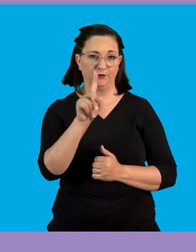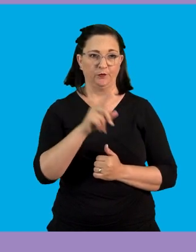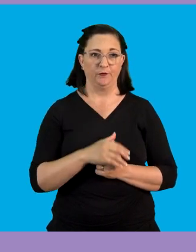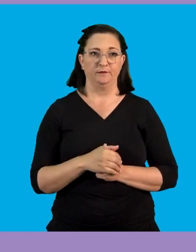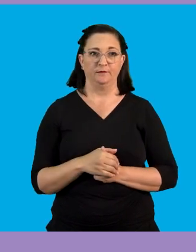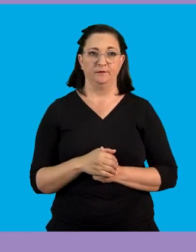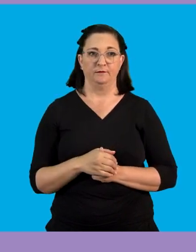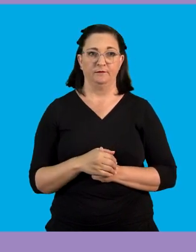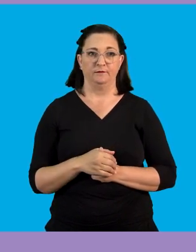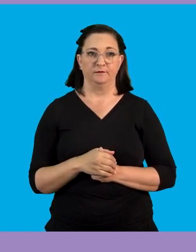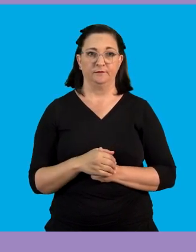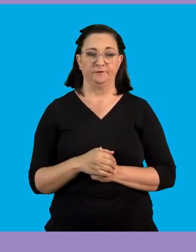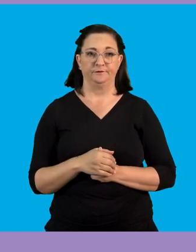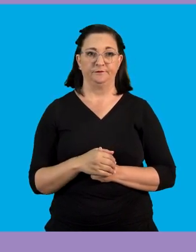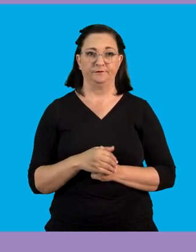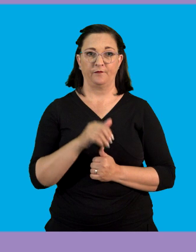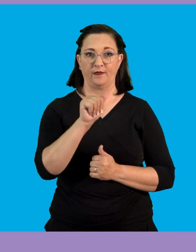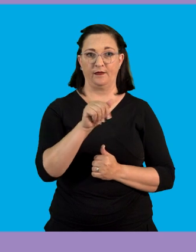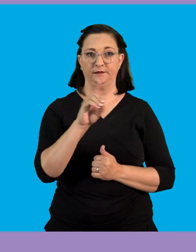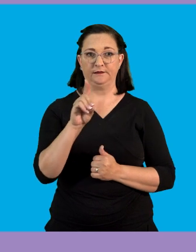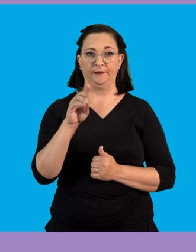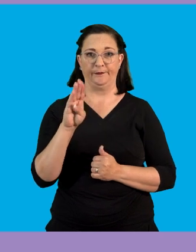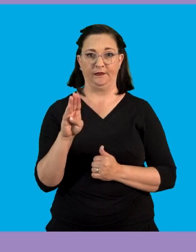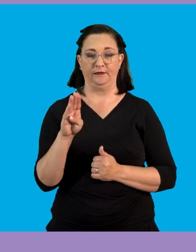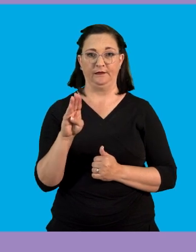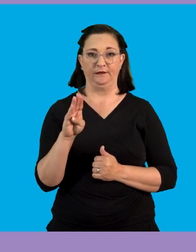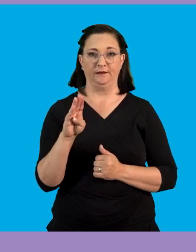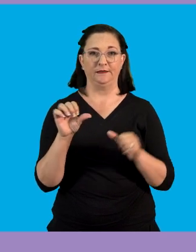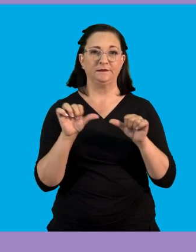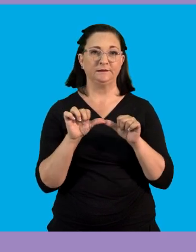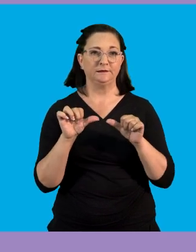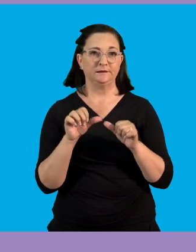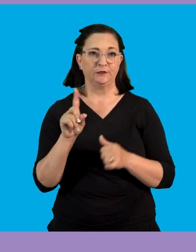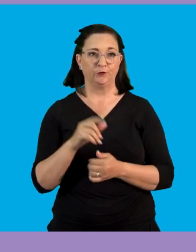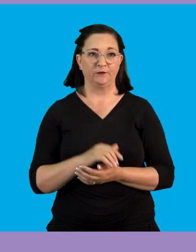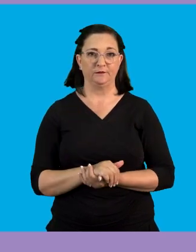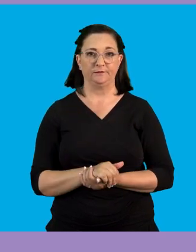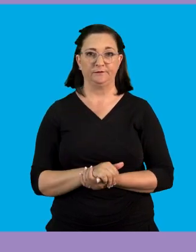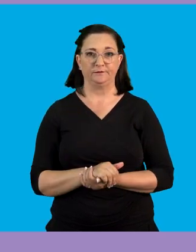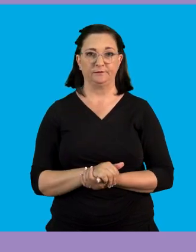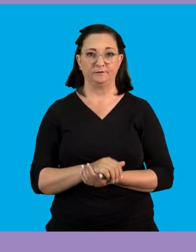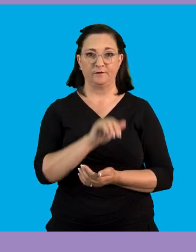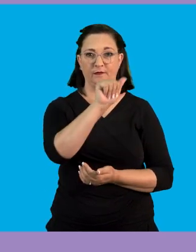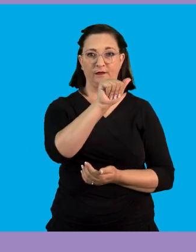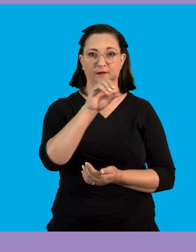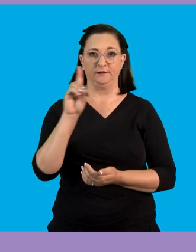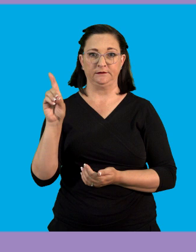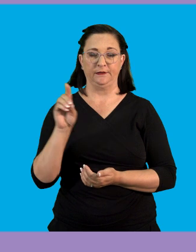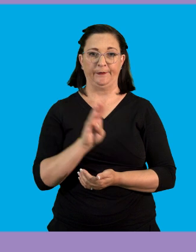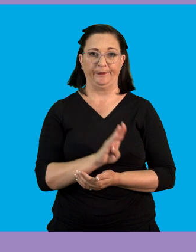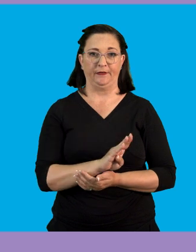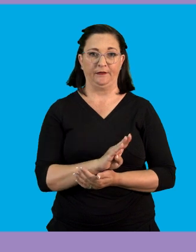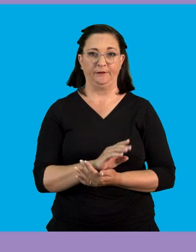question. We are to calculate the size of angle ADB. So it's angle ADB.